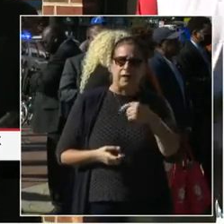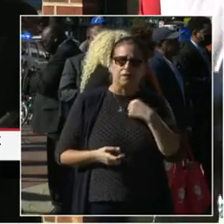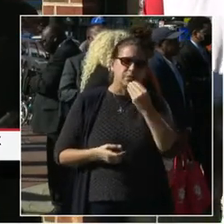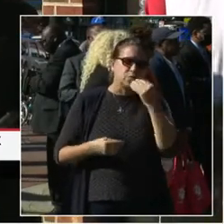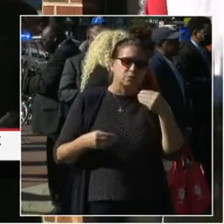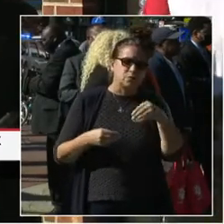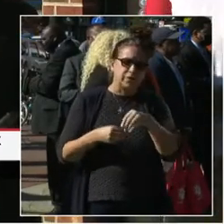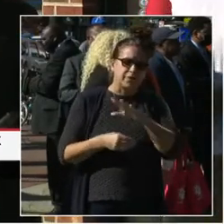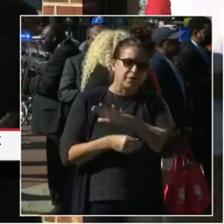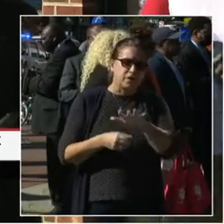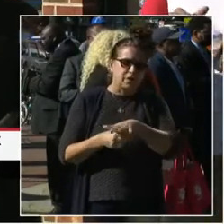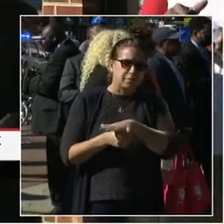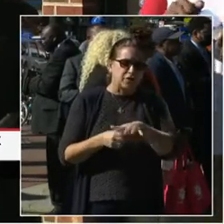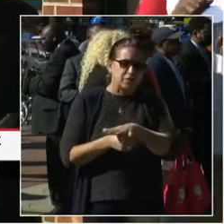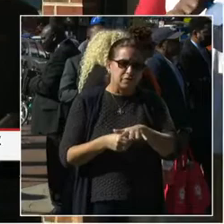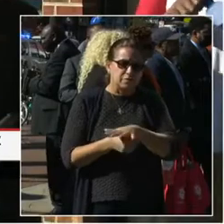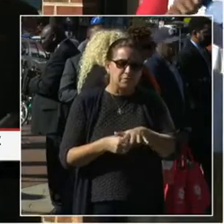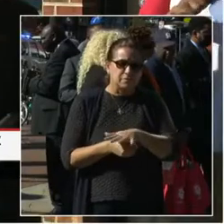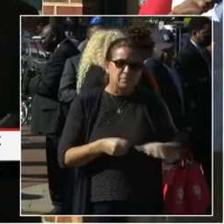the food access issues.